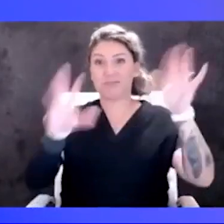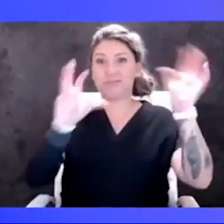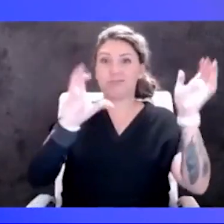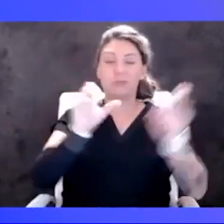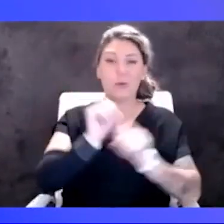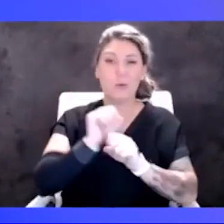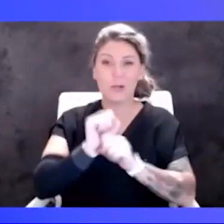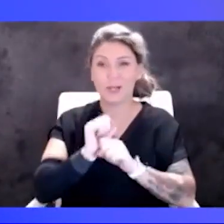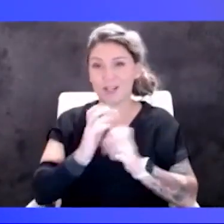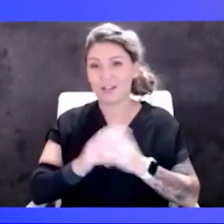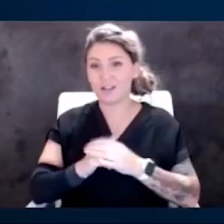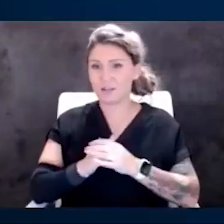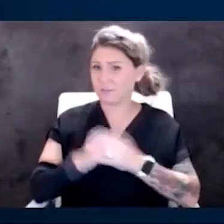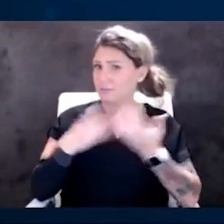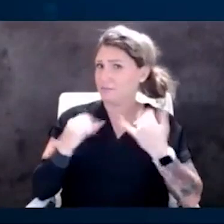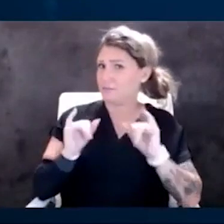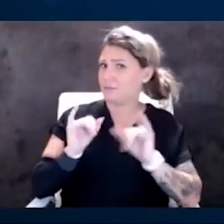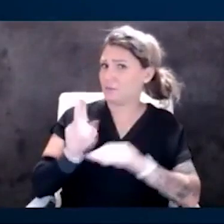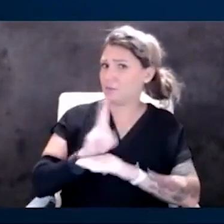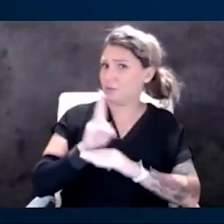wearing masks out in Great Bend as well.